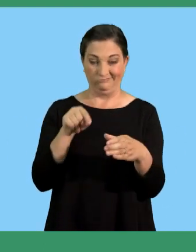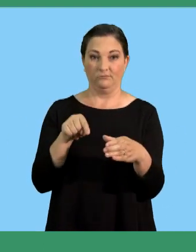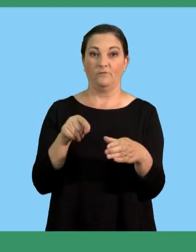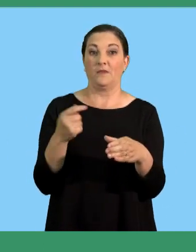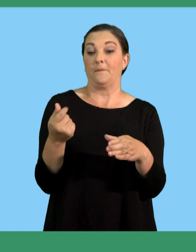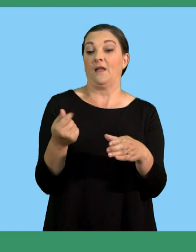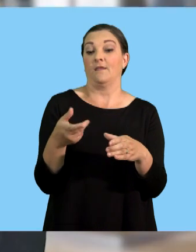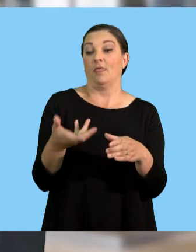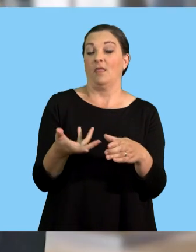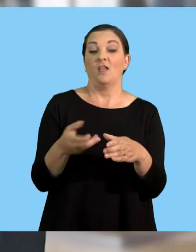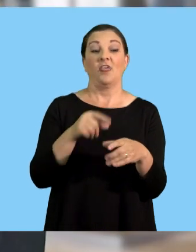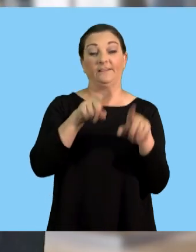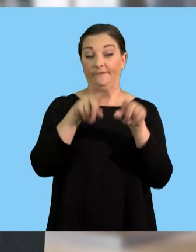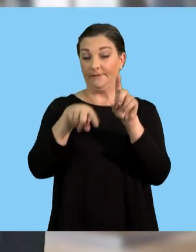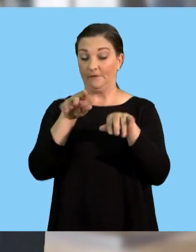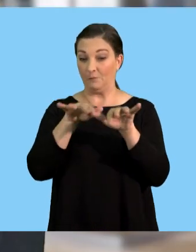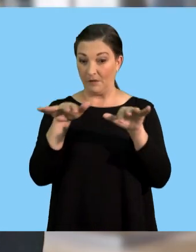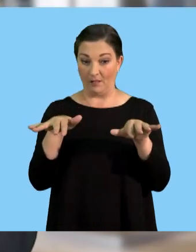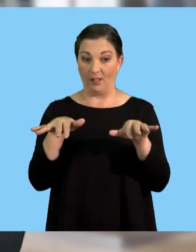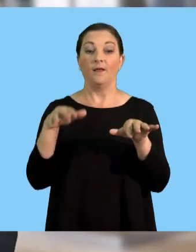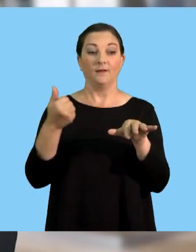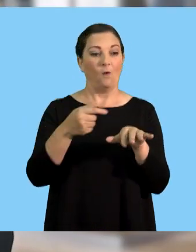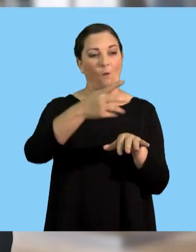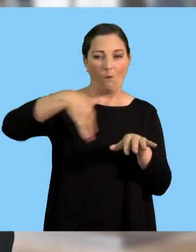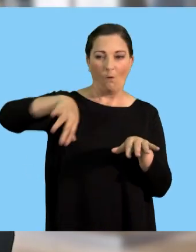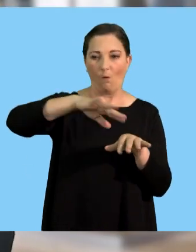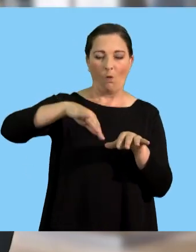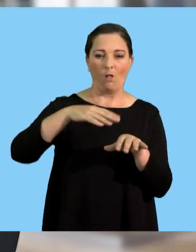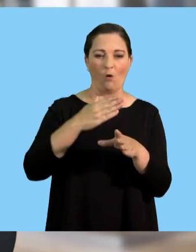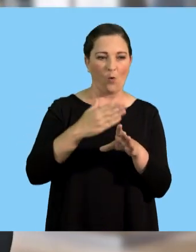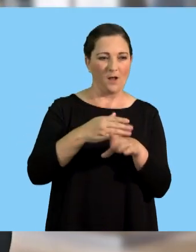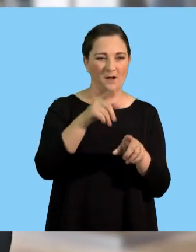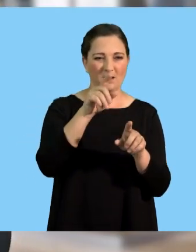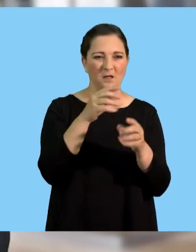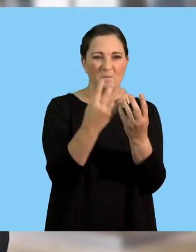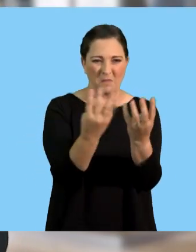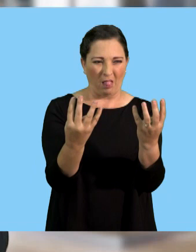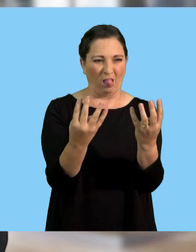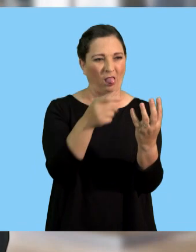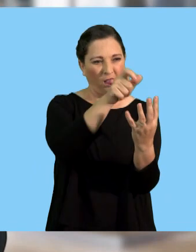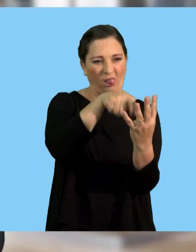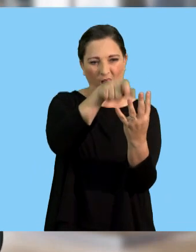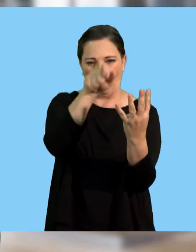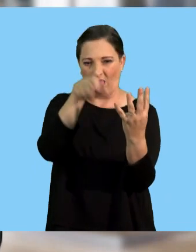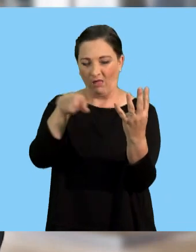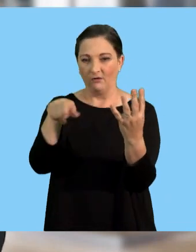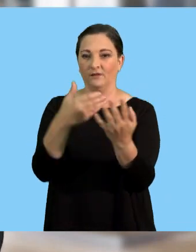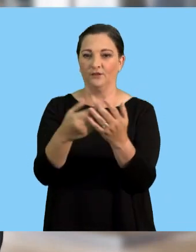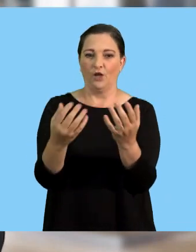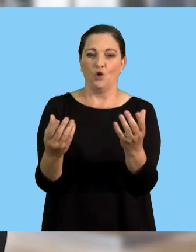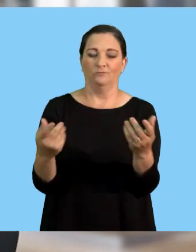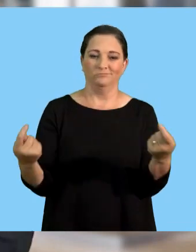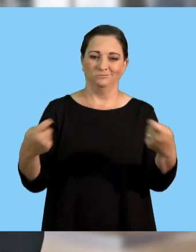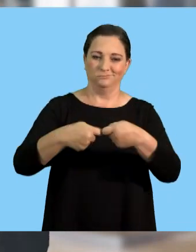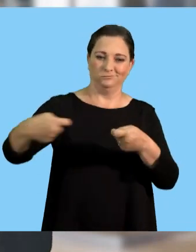say money from different investors is pooled together to ensure now that they have what we call a